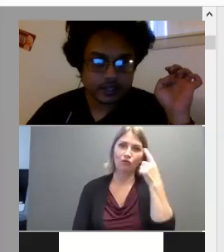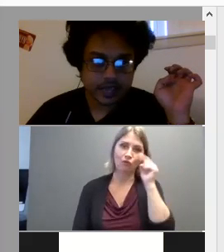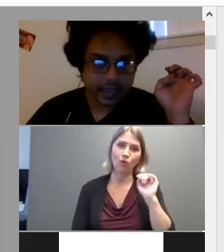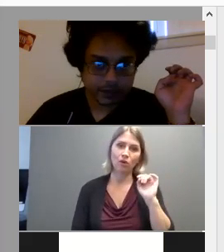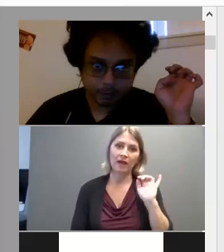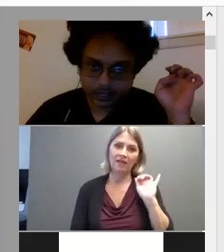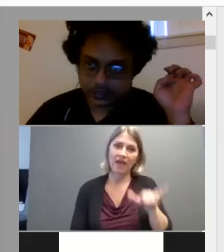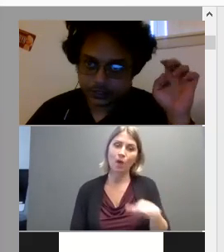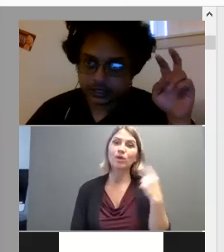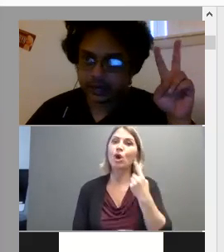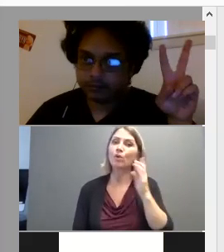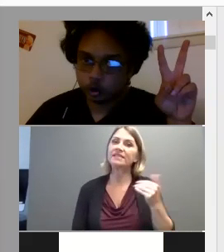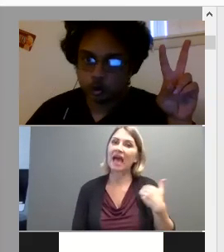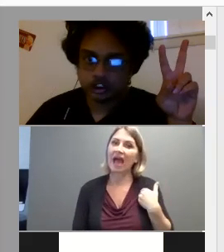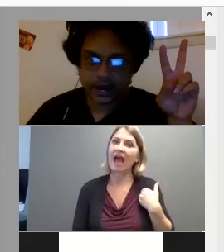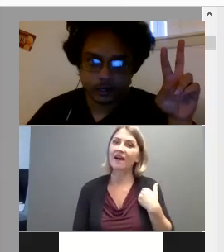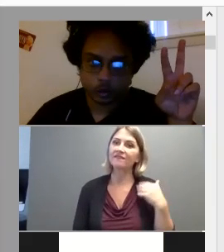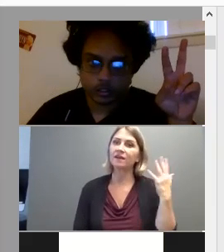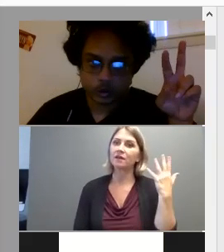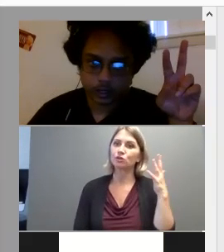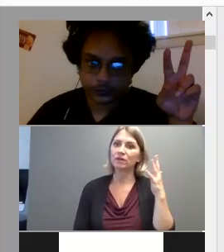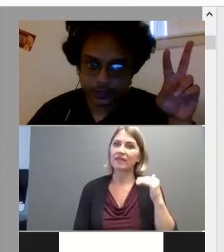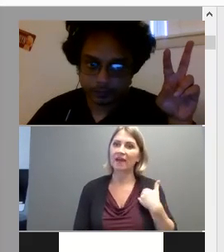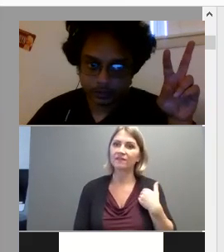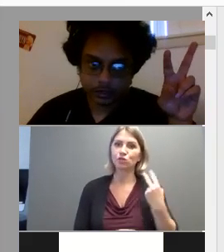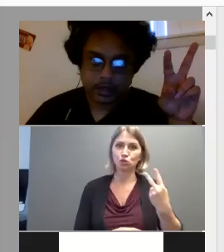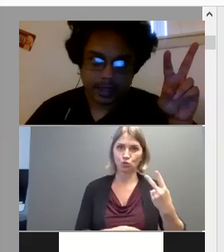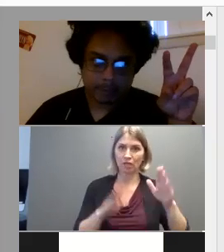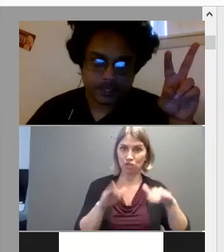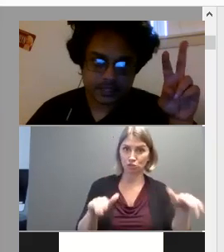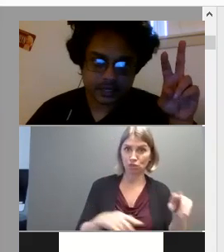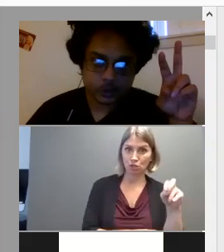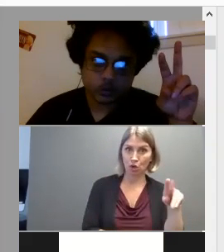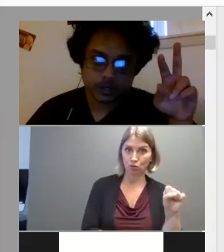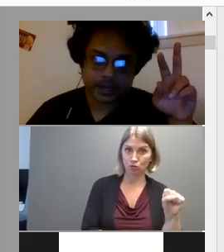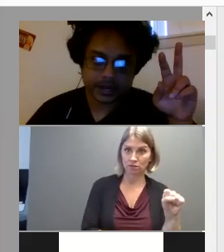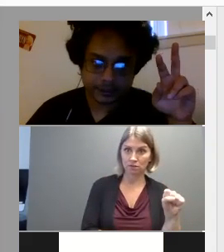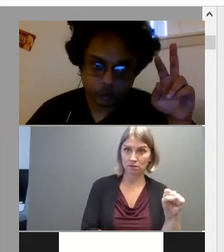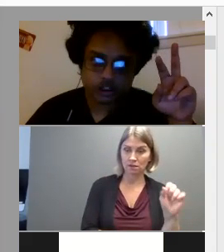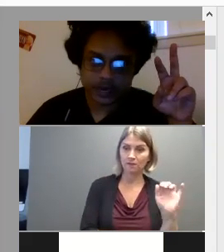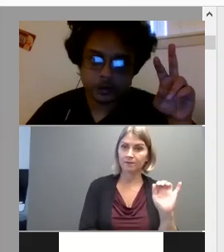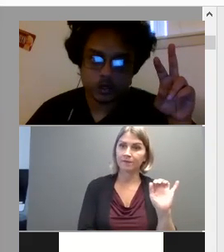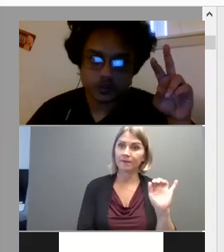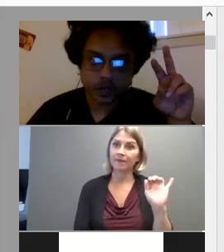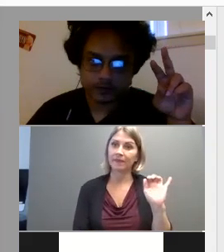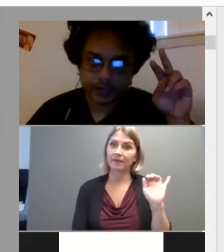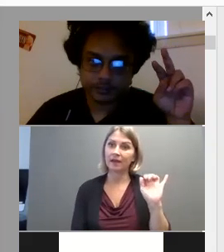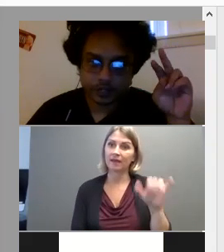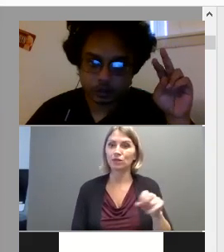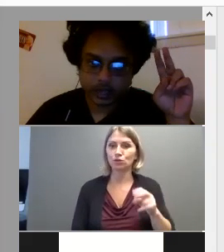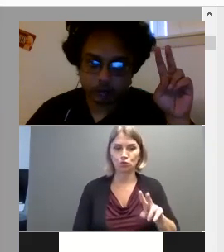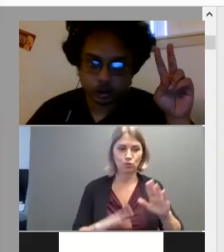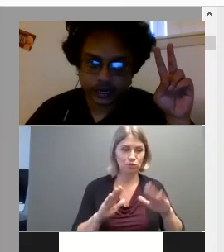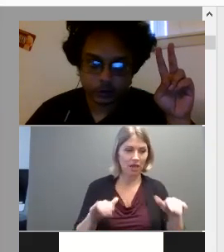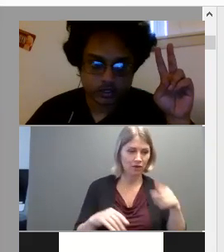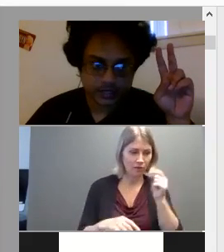can always have a parent tree that have two child nodes, 2 and 3. And basically 2 would again have two child nodes, 4 and 5.